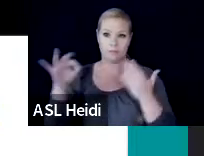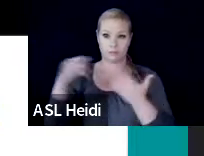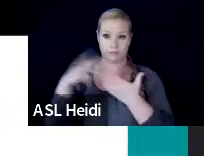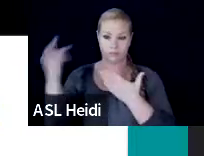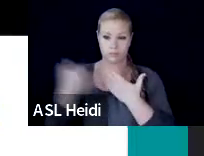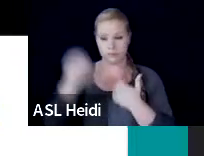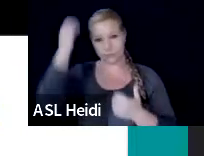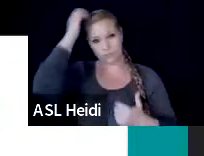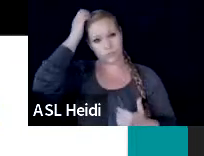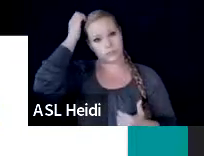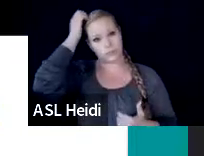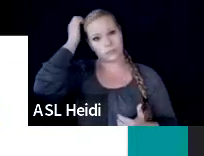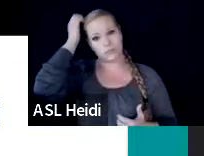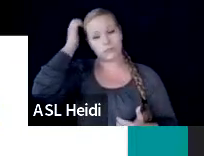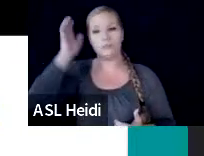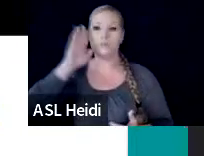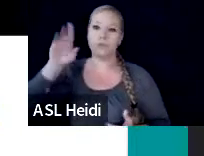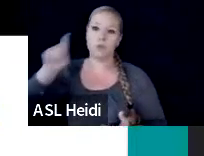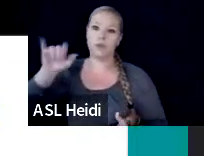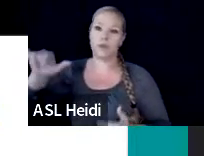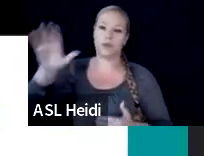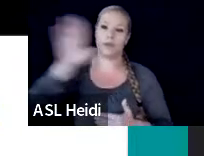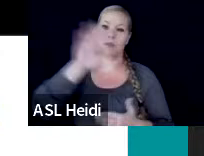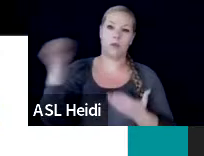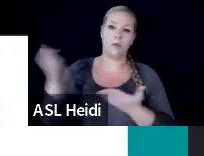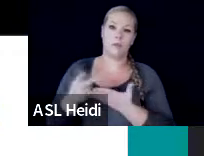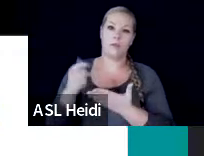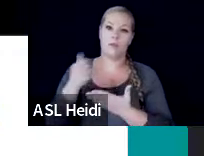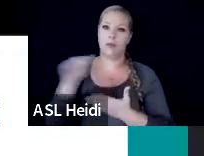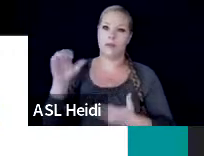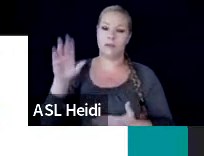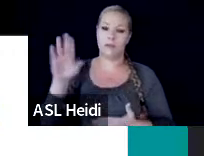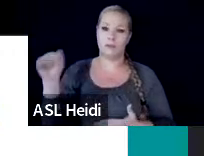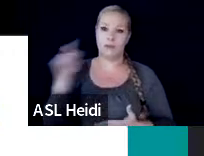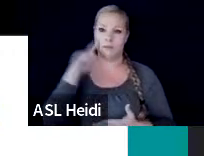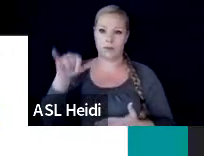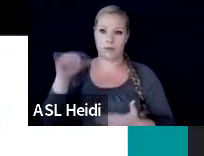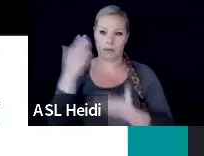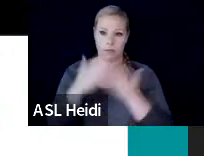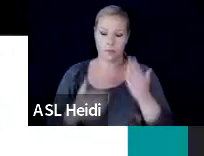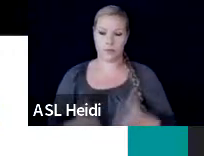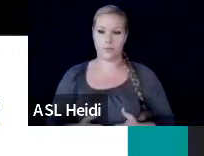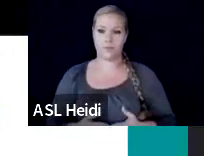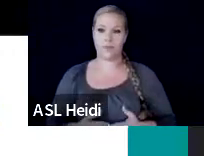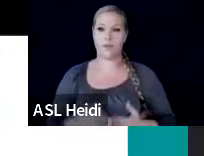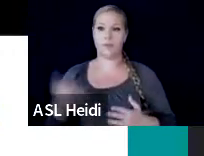we will need their approval of any CBA as part of this. There